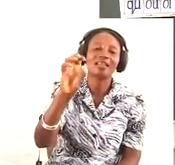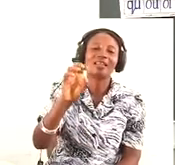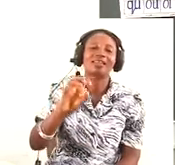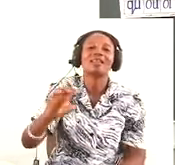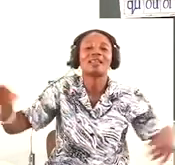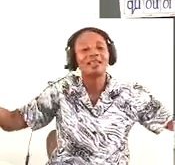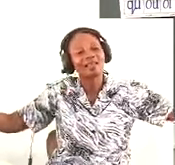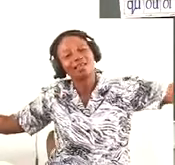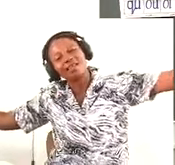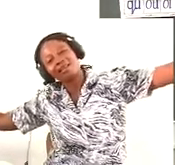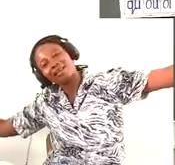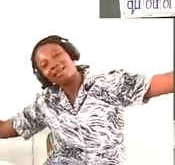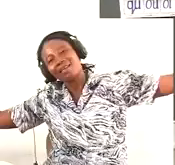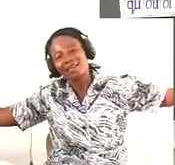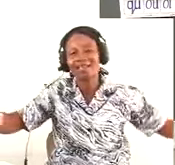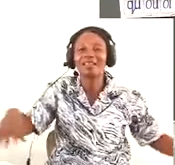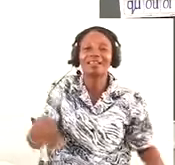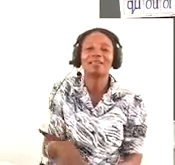sky.